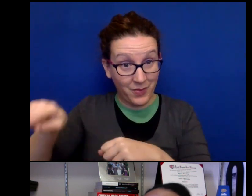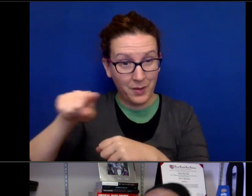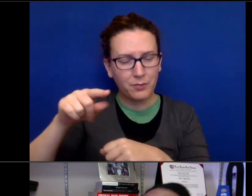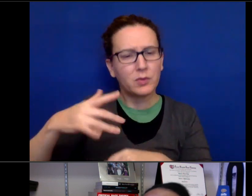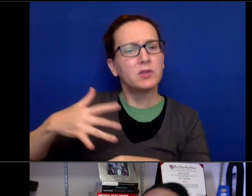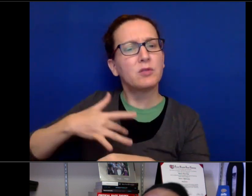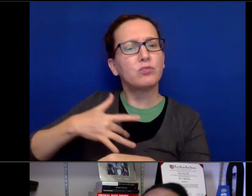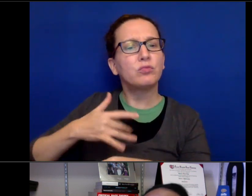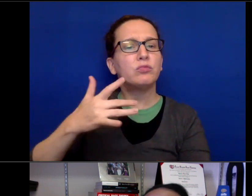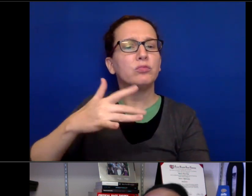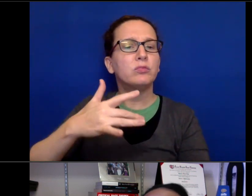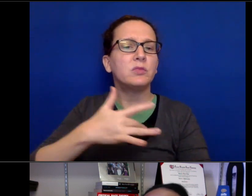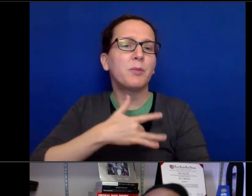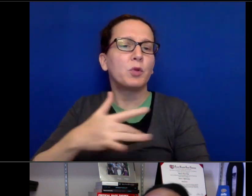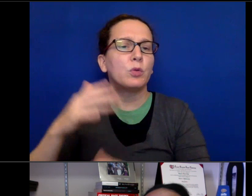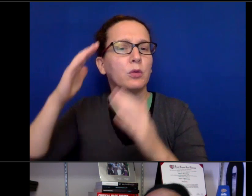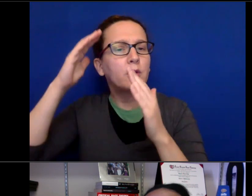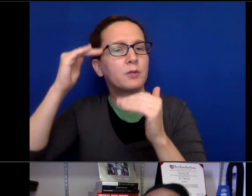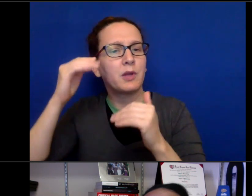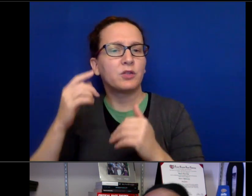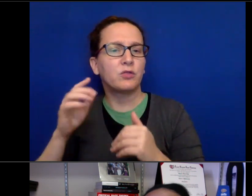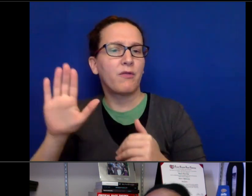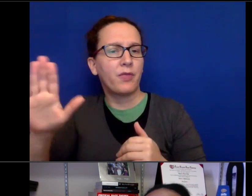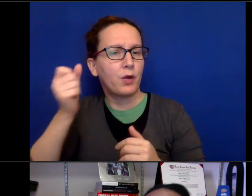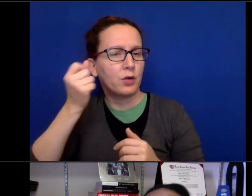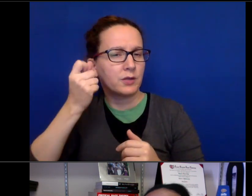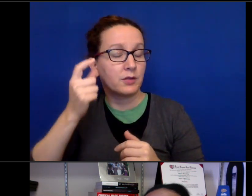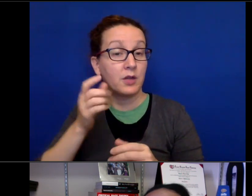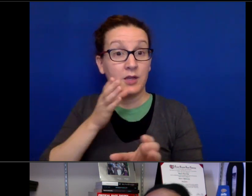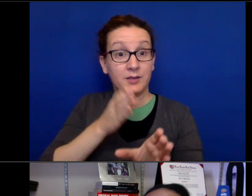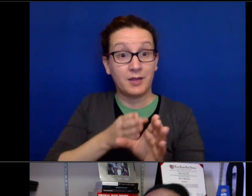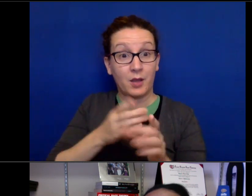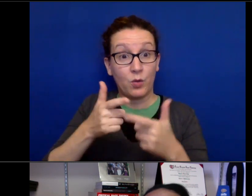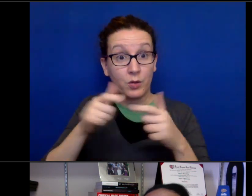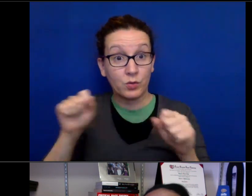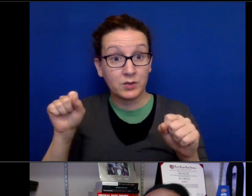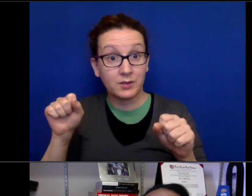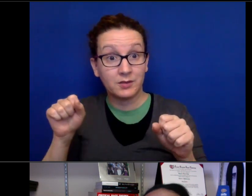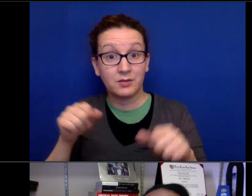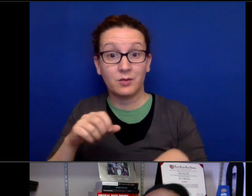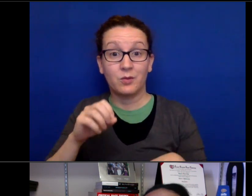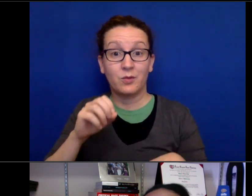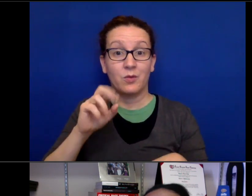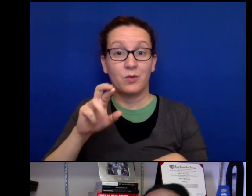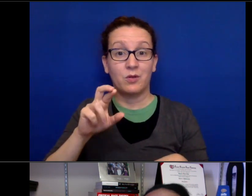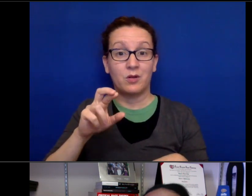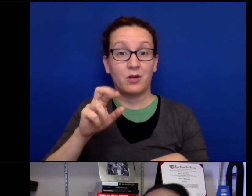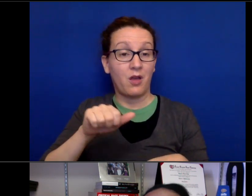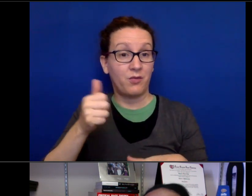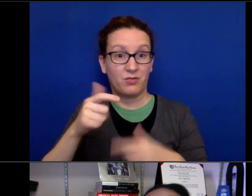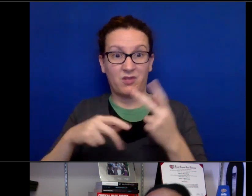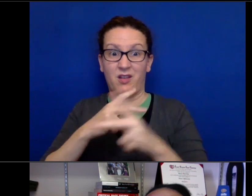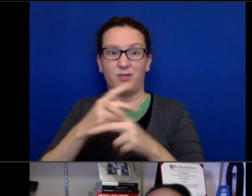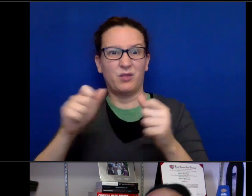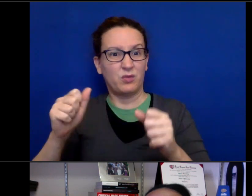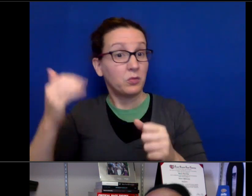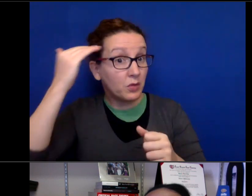the typical expectation of someone, say, in psycholinguistics or someone in historical linguistics. So that's